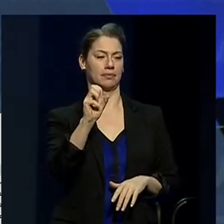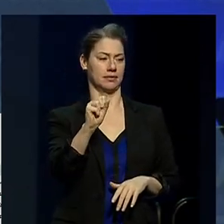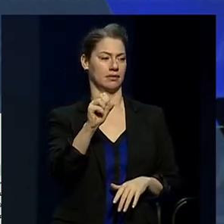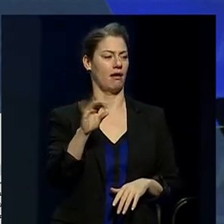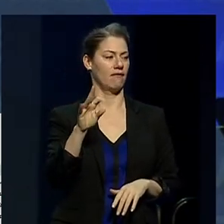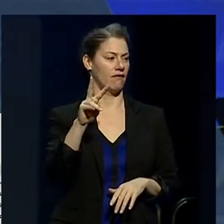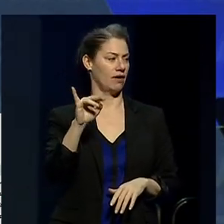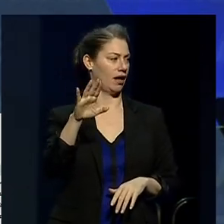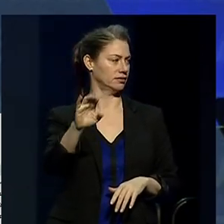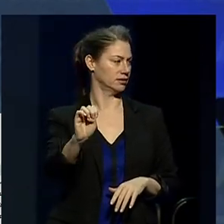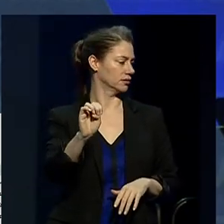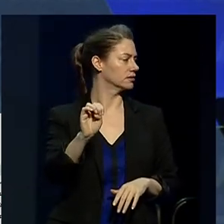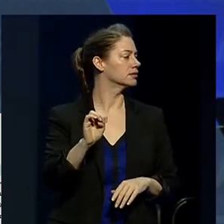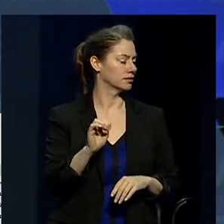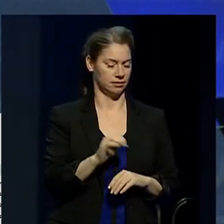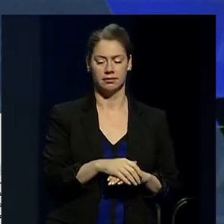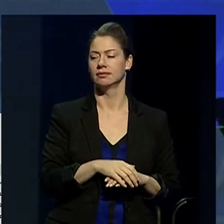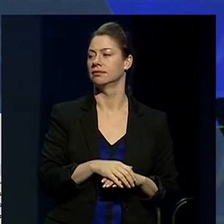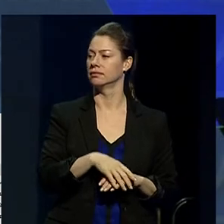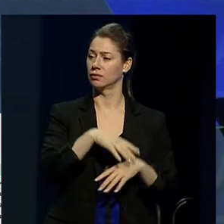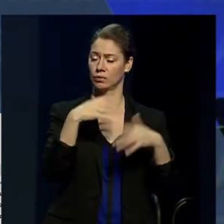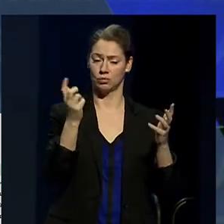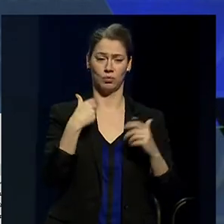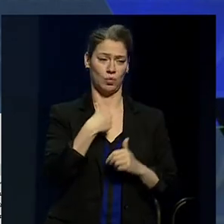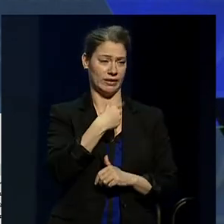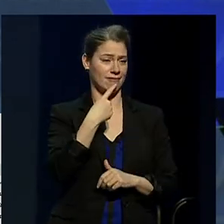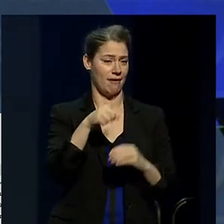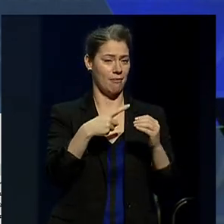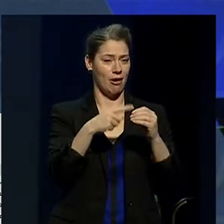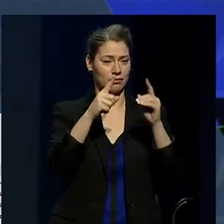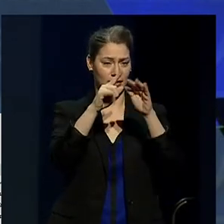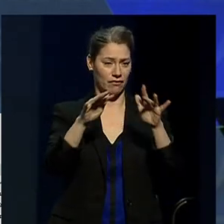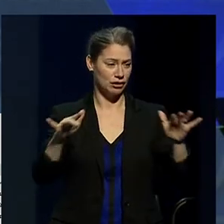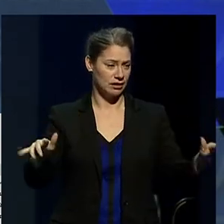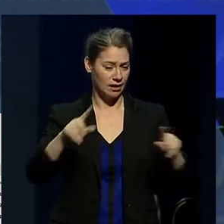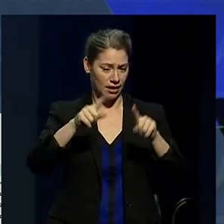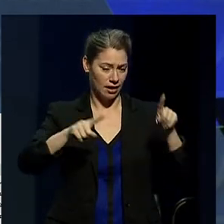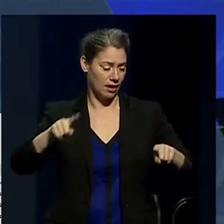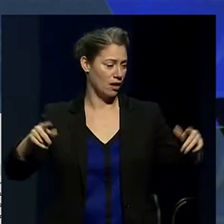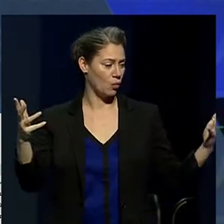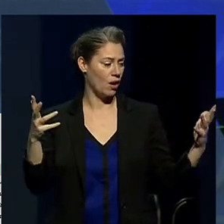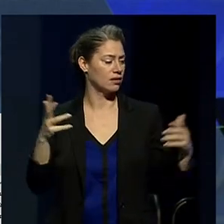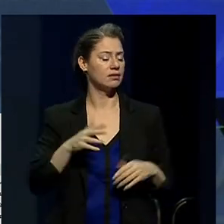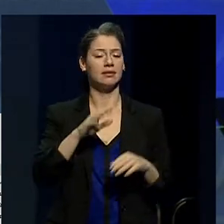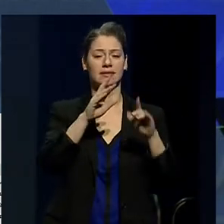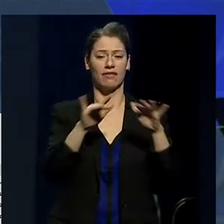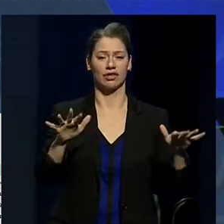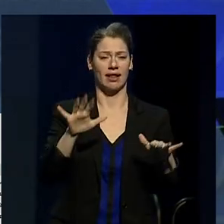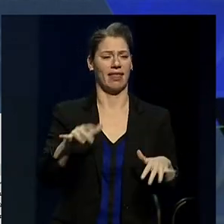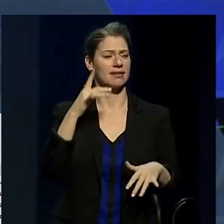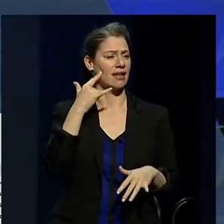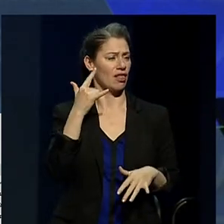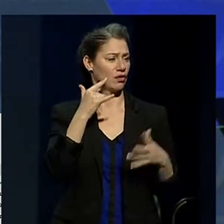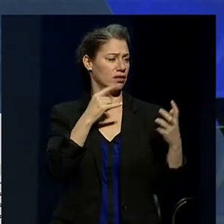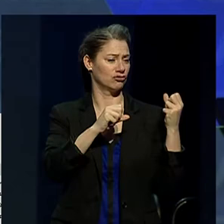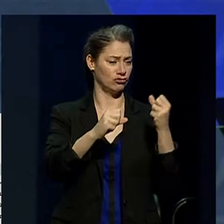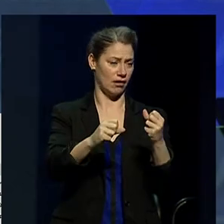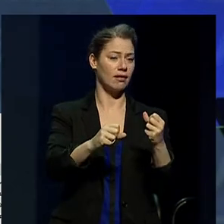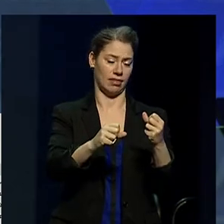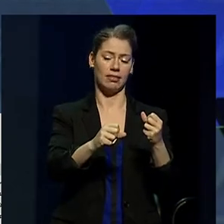And what do we say about diversity? We say diversity is California's strength. We do not just